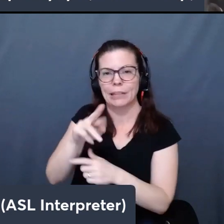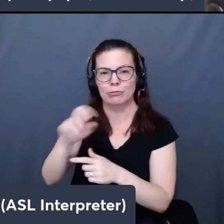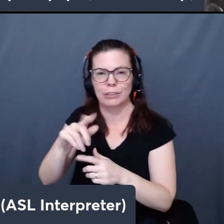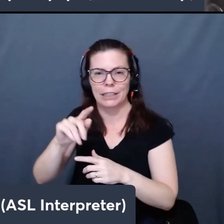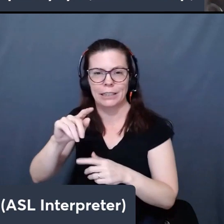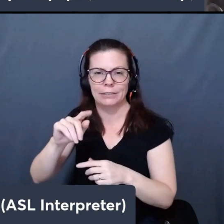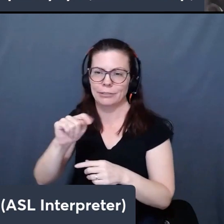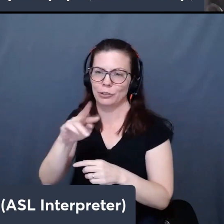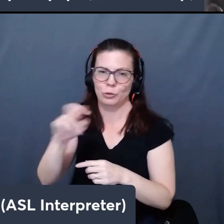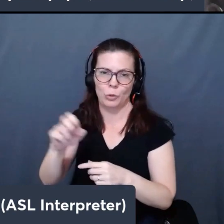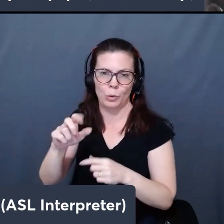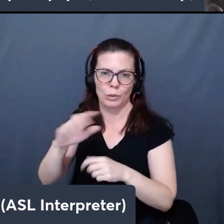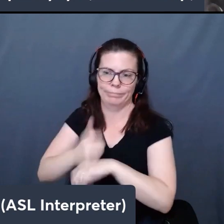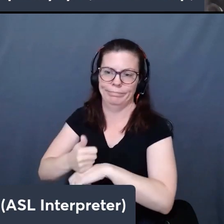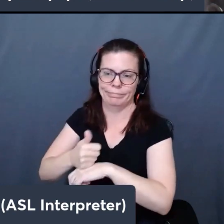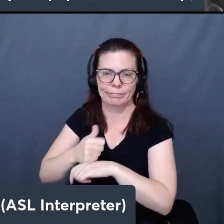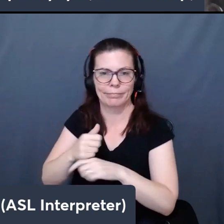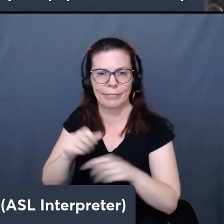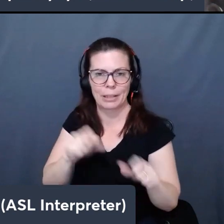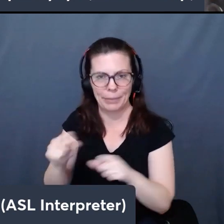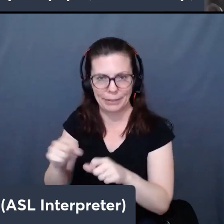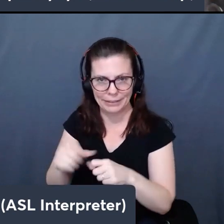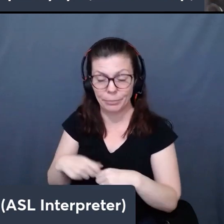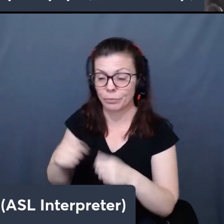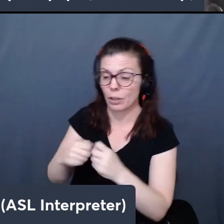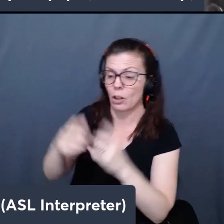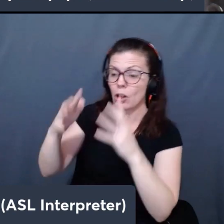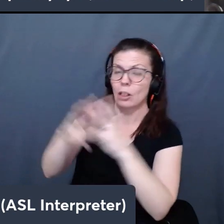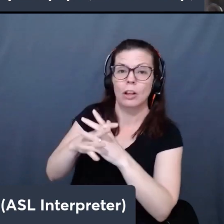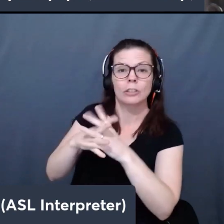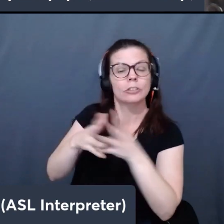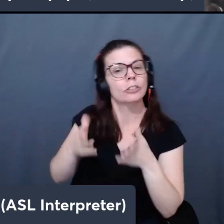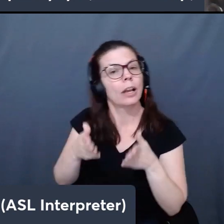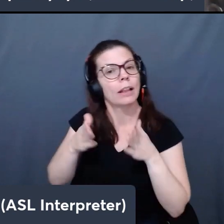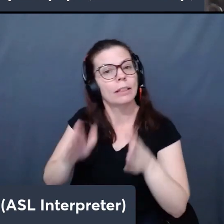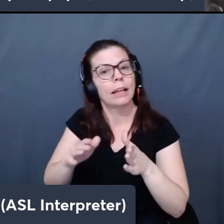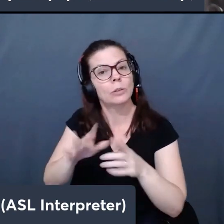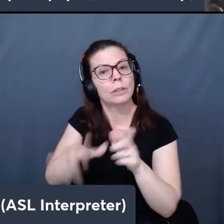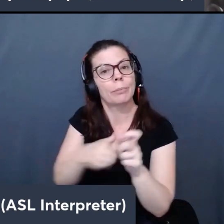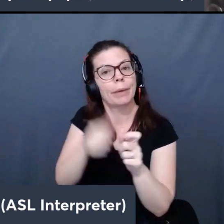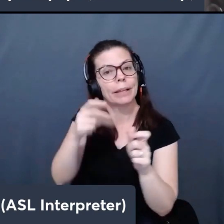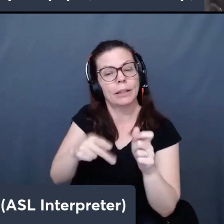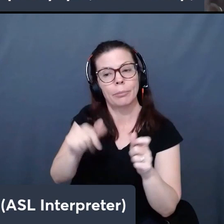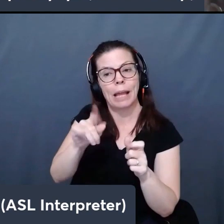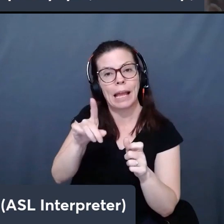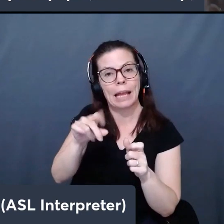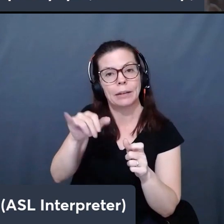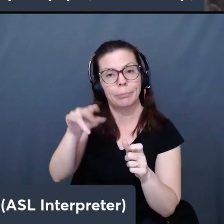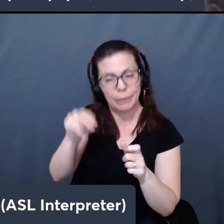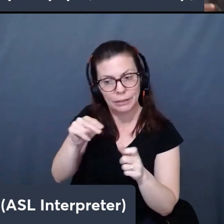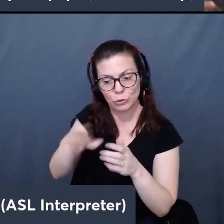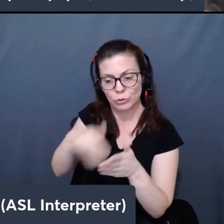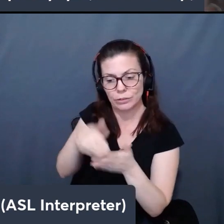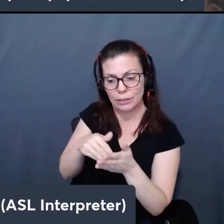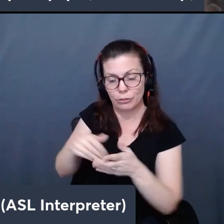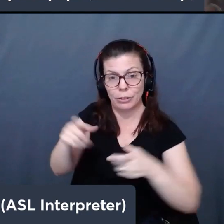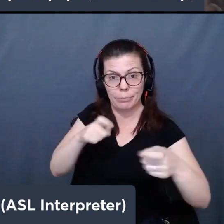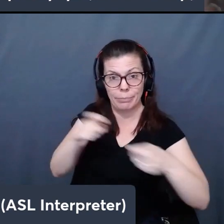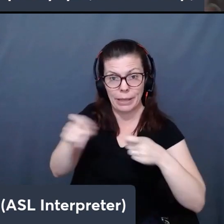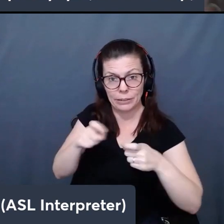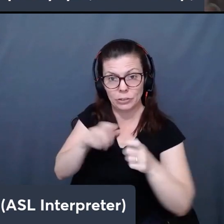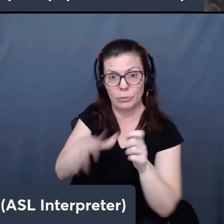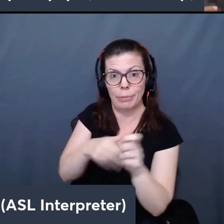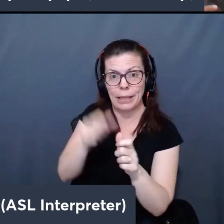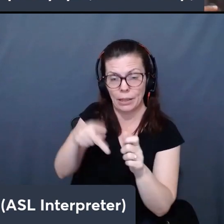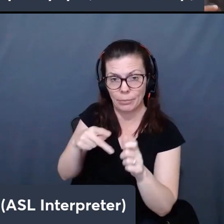So, this launch will allow a backup administrator to centrally manage backup and restore of their application